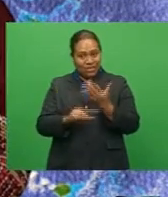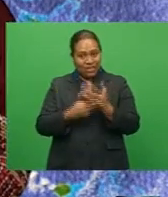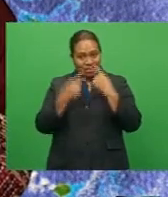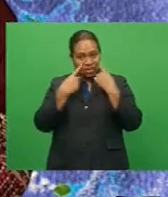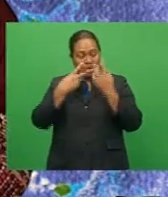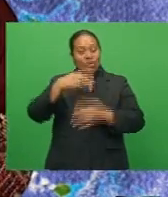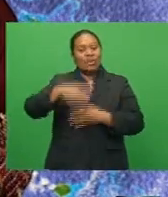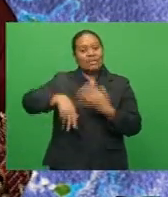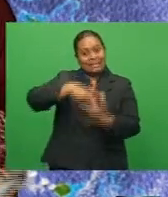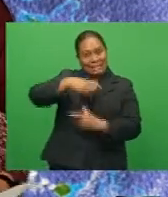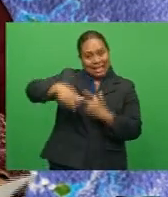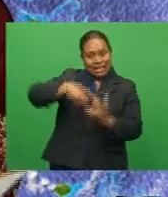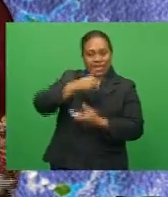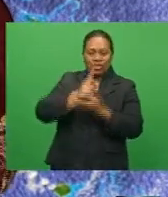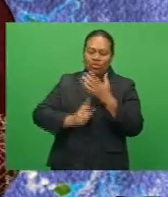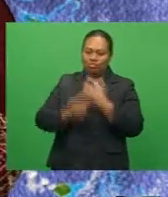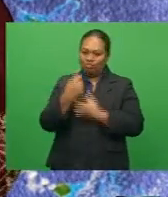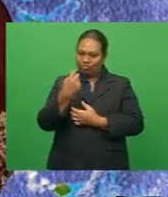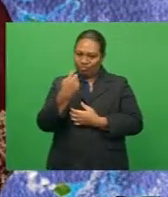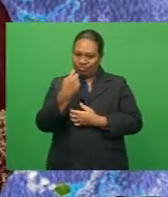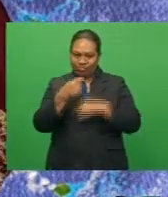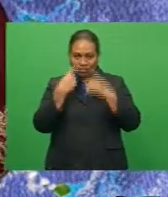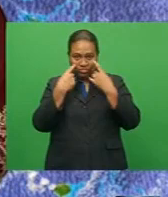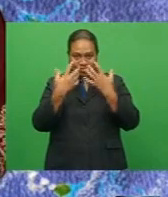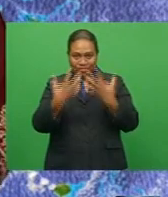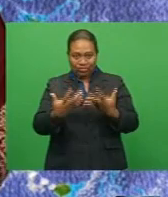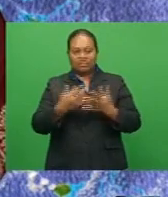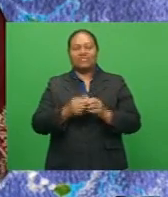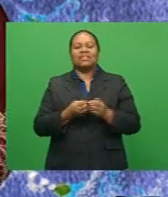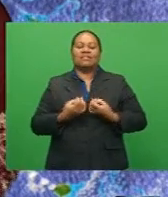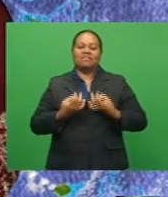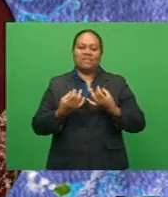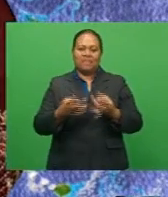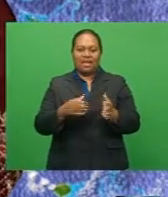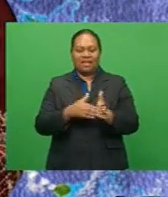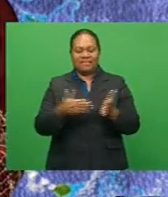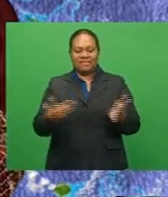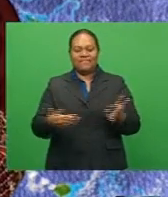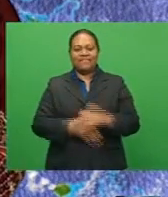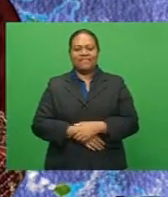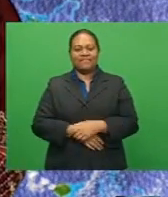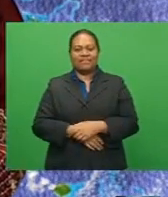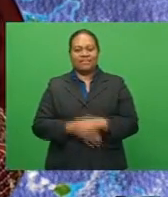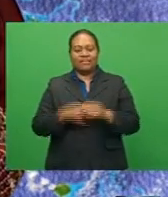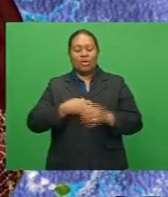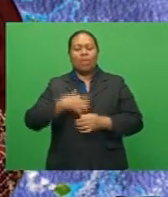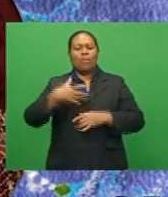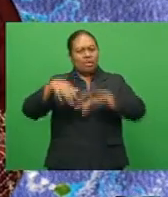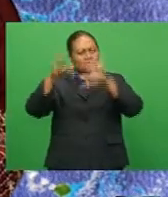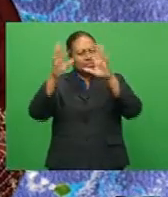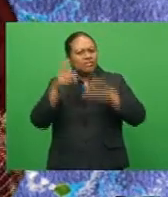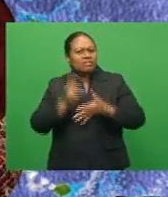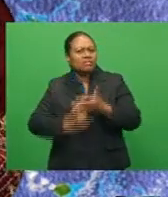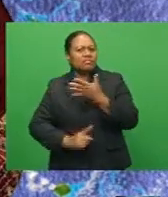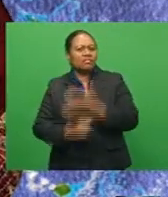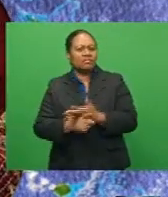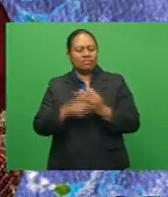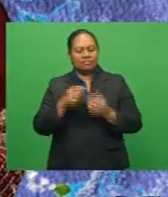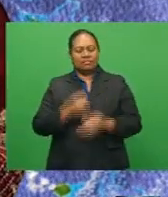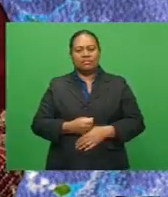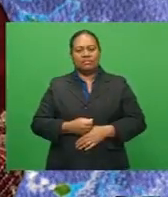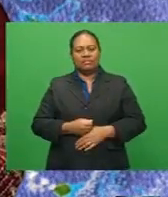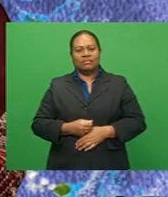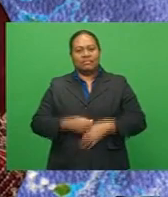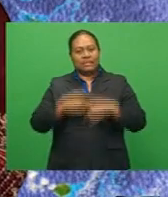season begins here, so hope we are beginning to prep for it. We have more shower-like weather now, so let's